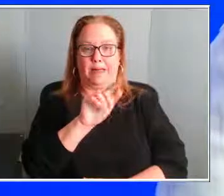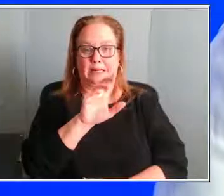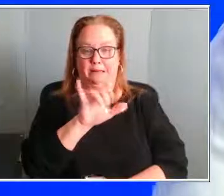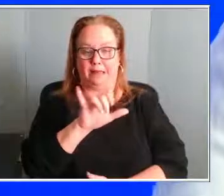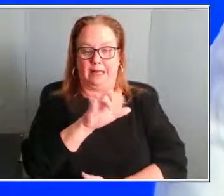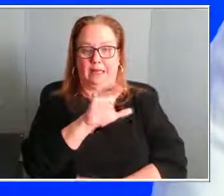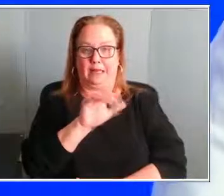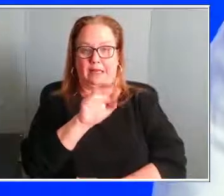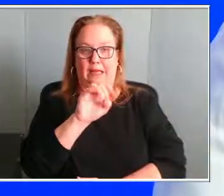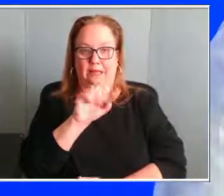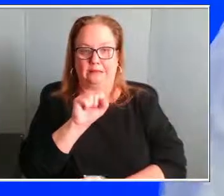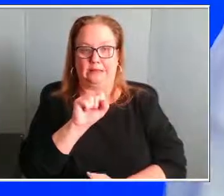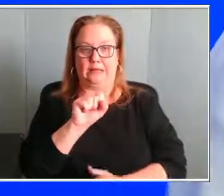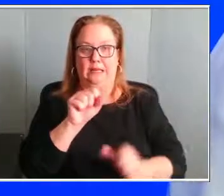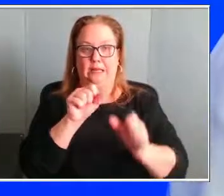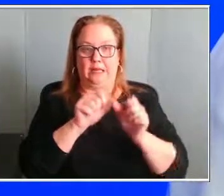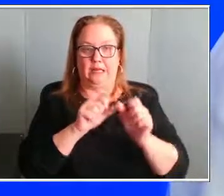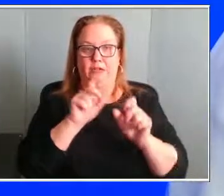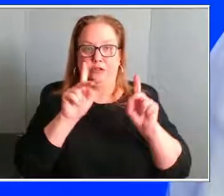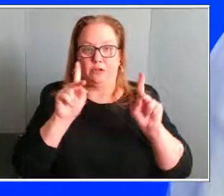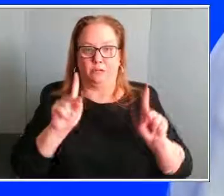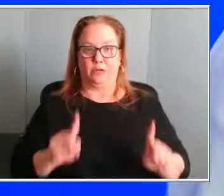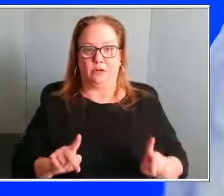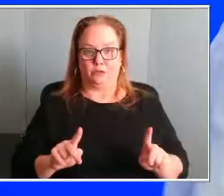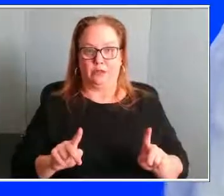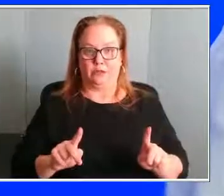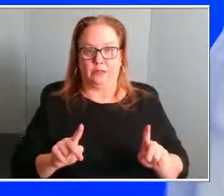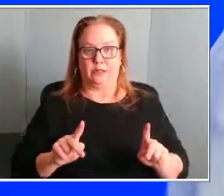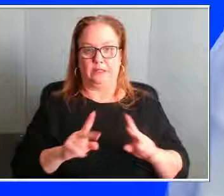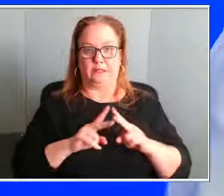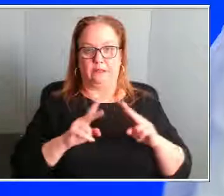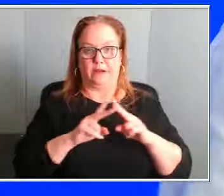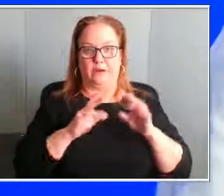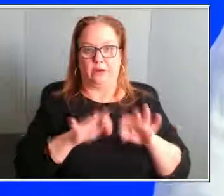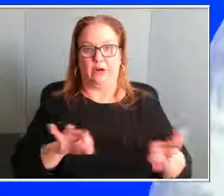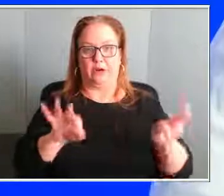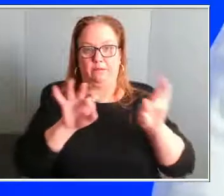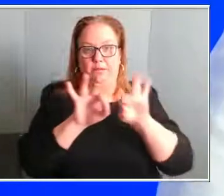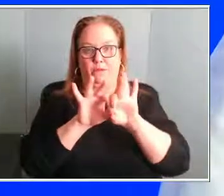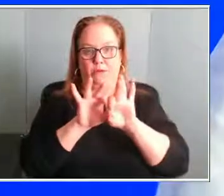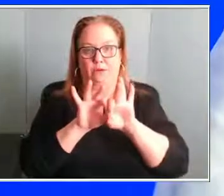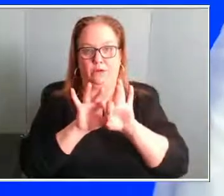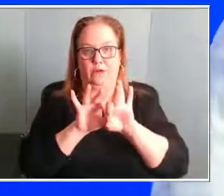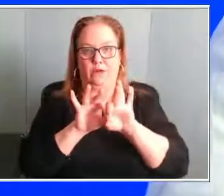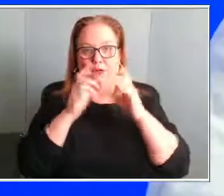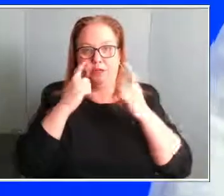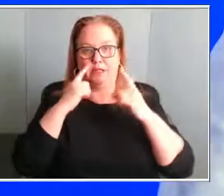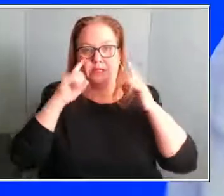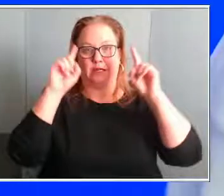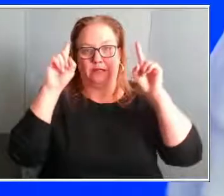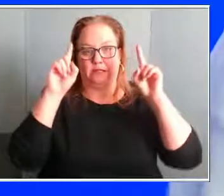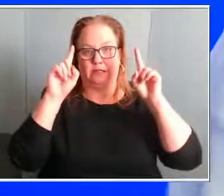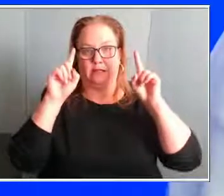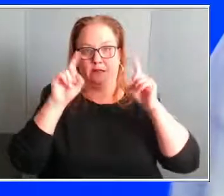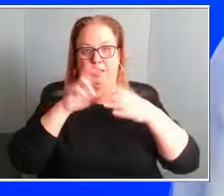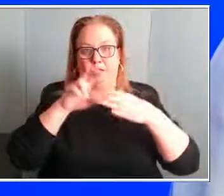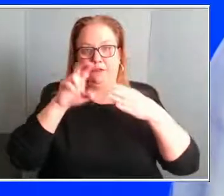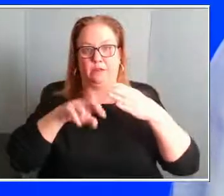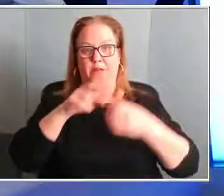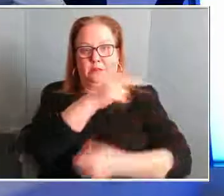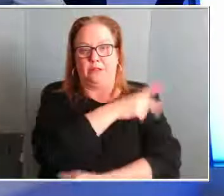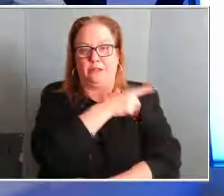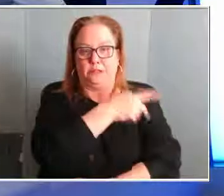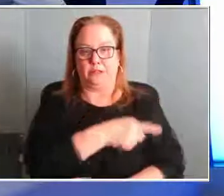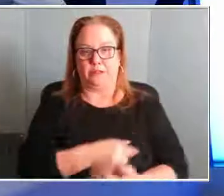person is very important and critical to the success of the procedure and the outcome of the patients. And